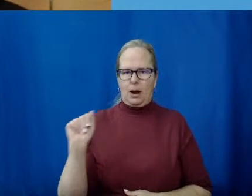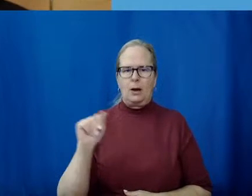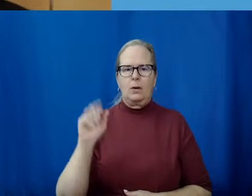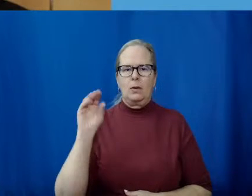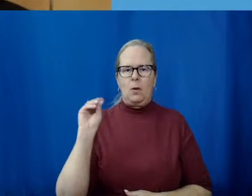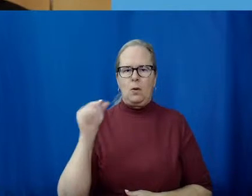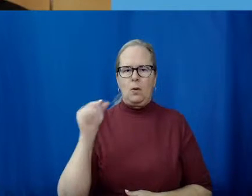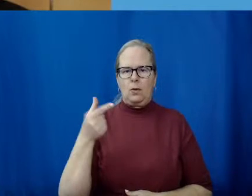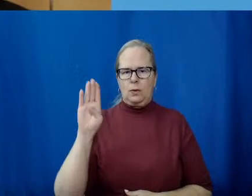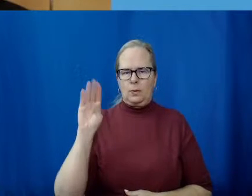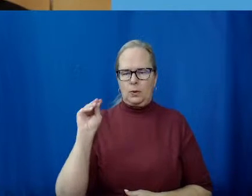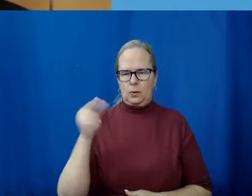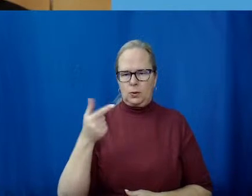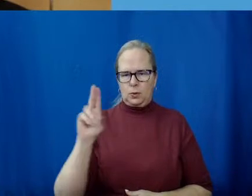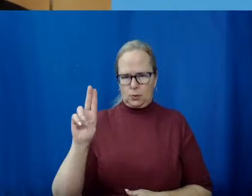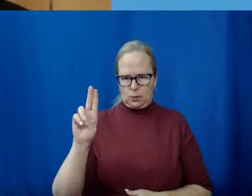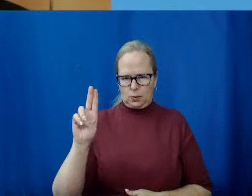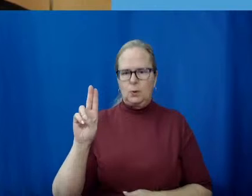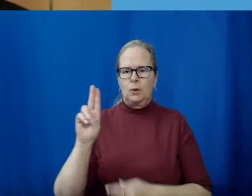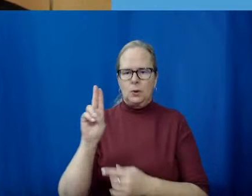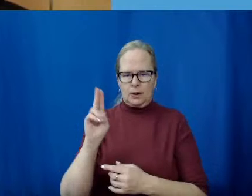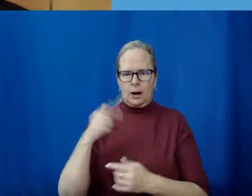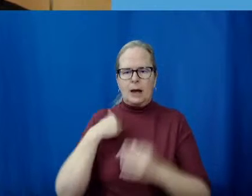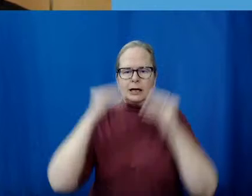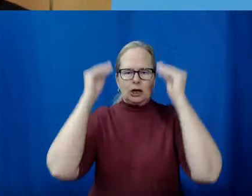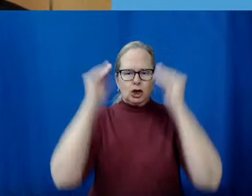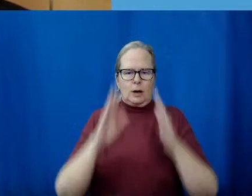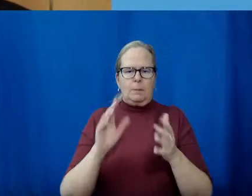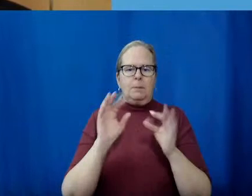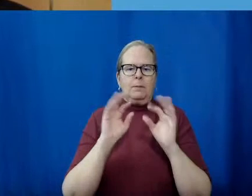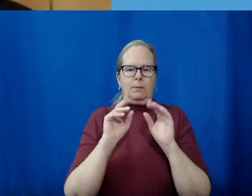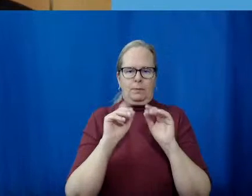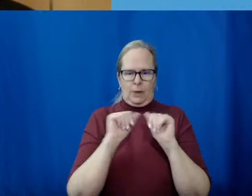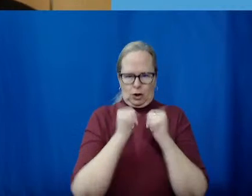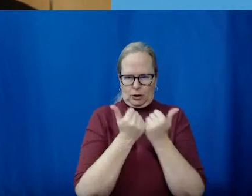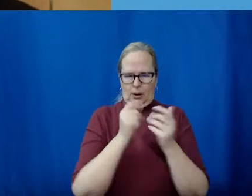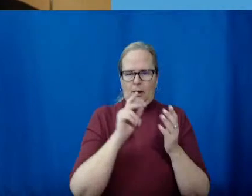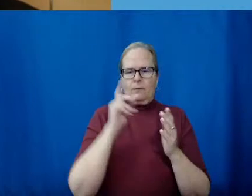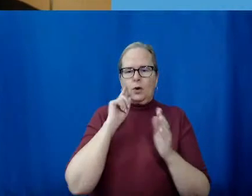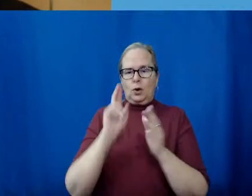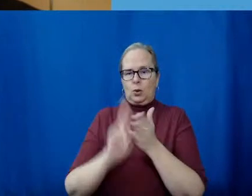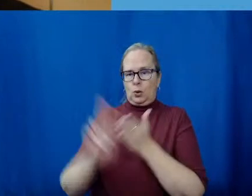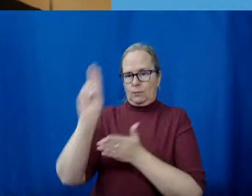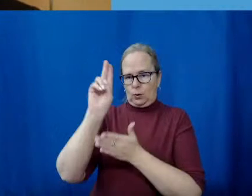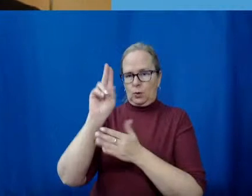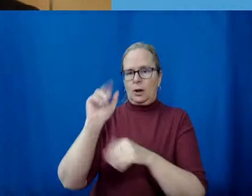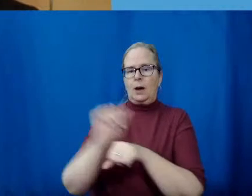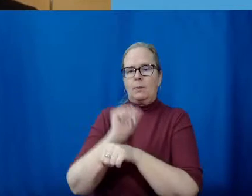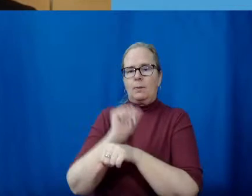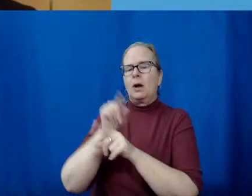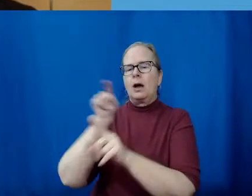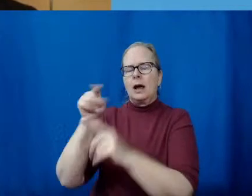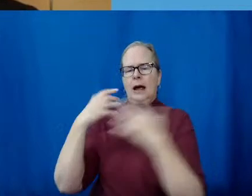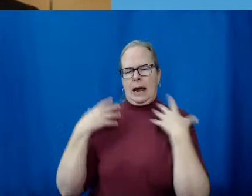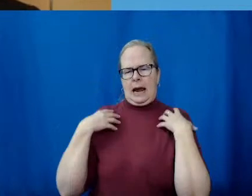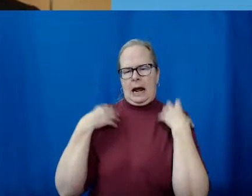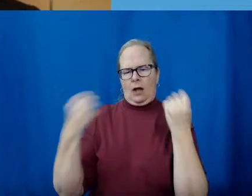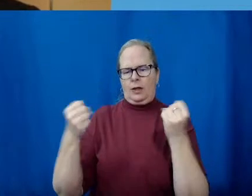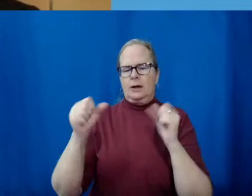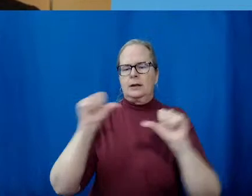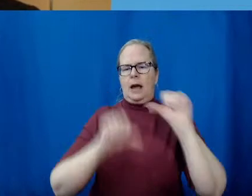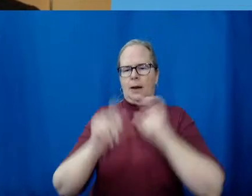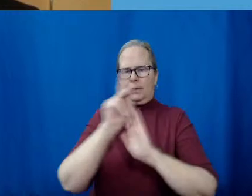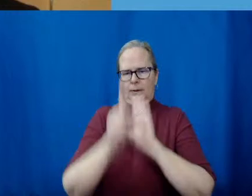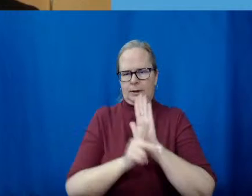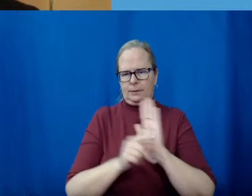I do work in the area of health law and science policy. Thank you all so very much for joining us. So as